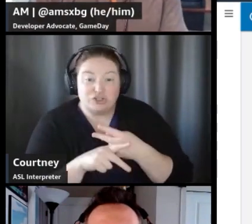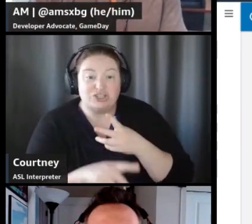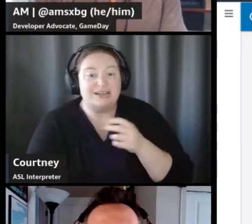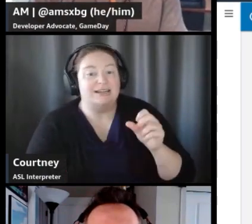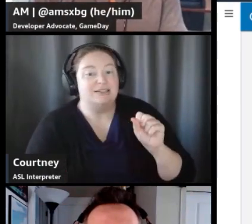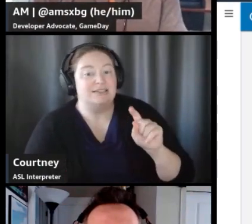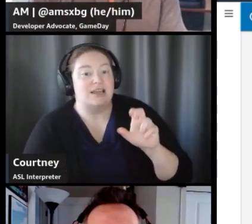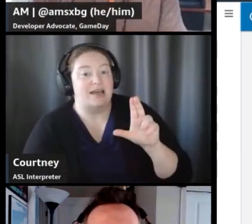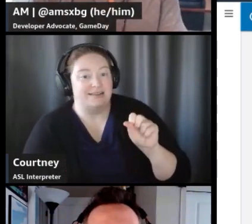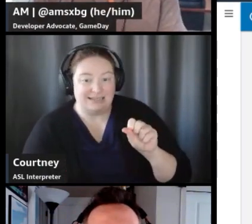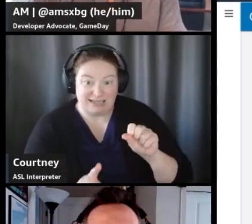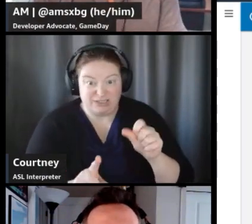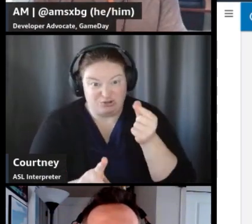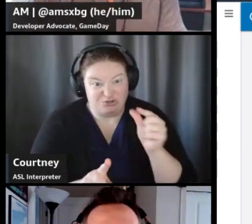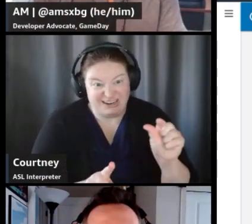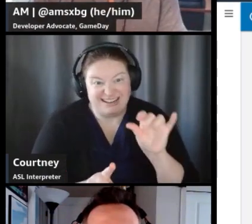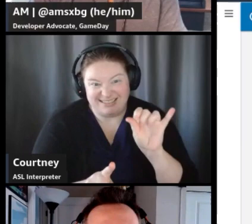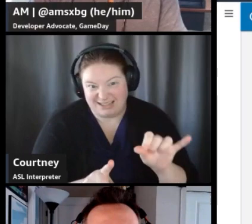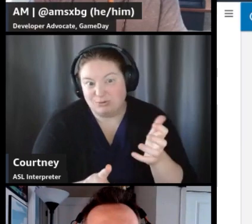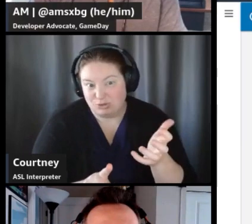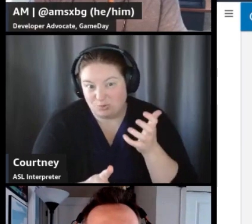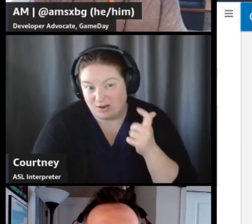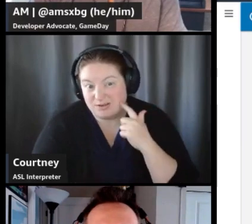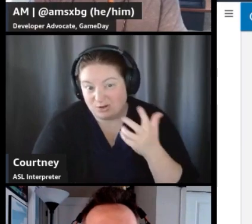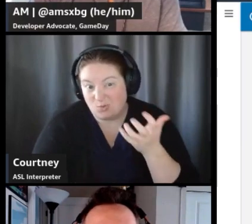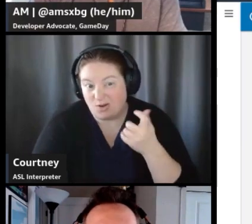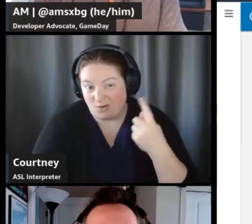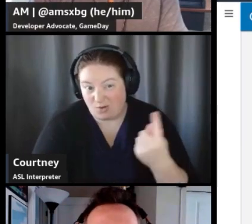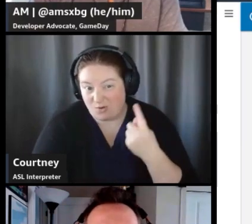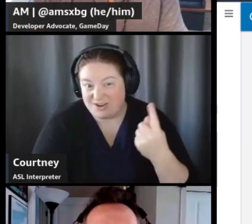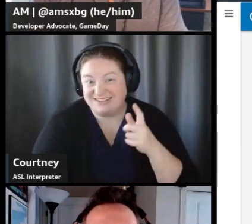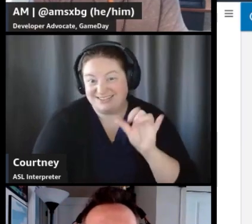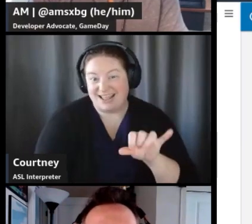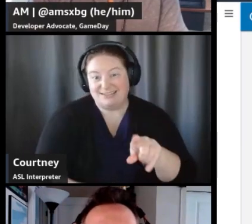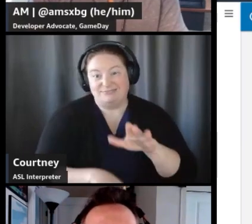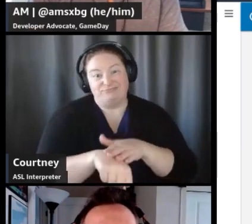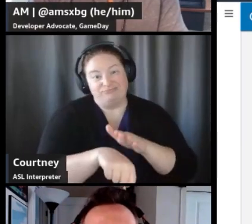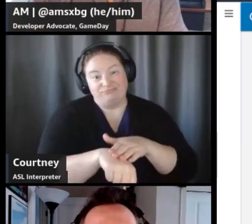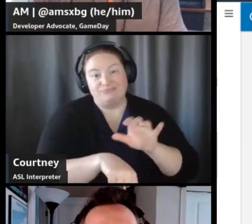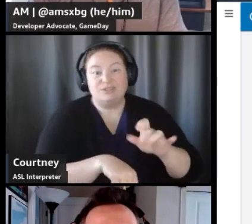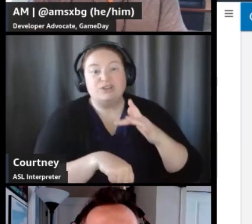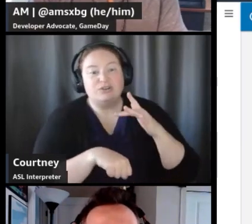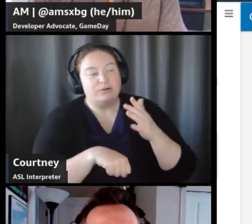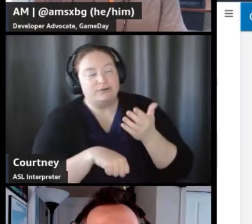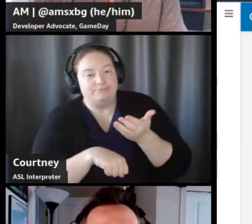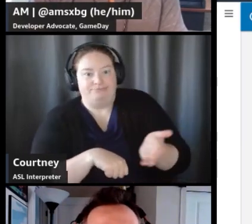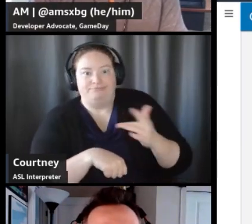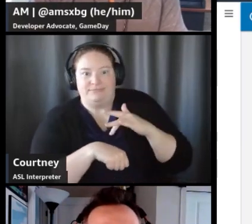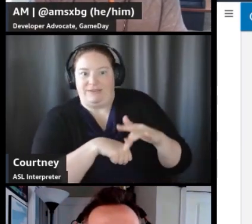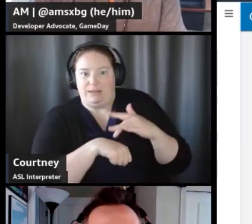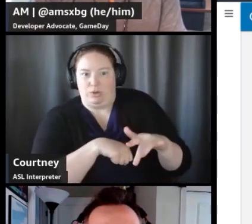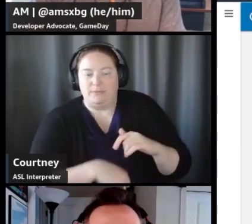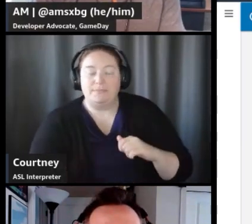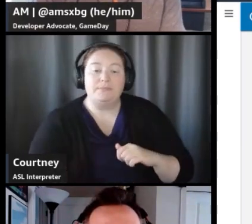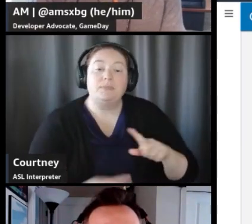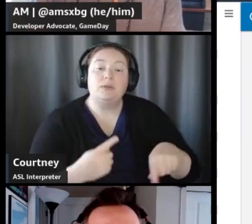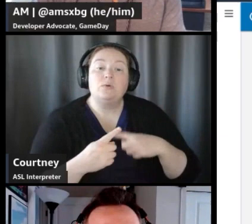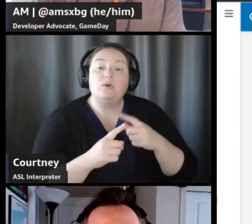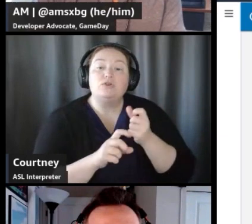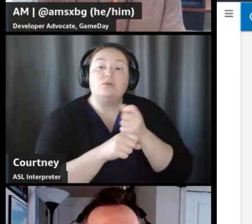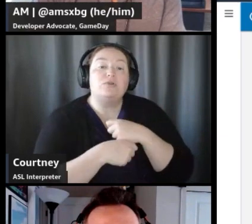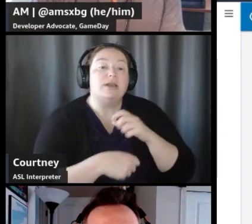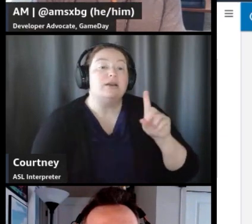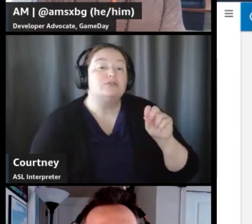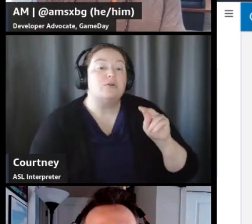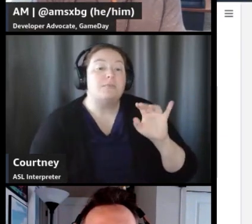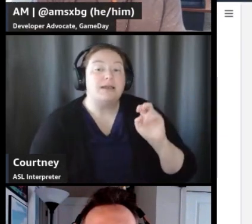great, and that is what you want always. That is sort of an indicator that your domain is available, right? Now, when you want to create a domain, you essentially